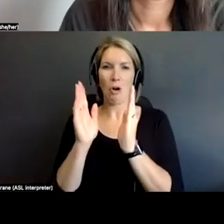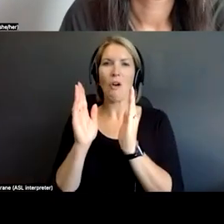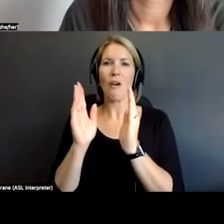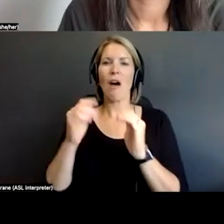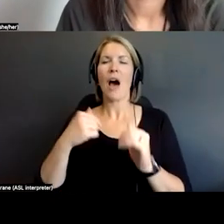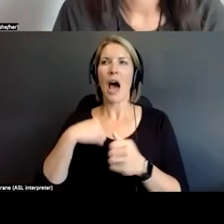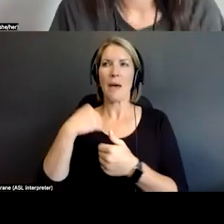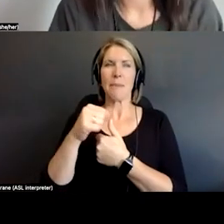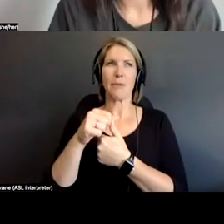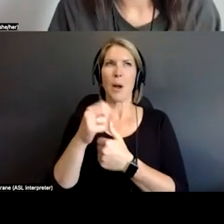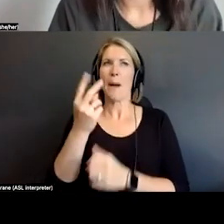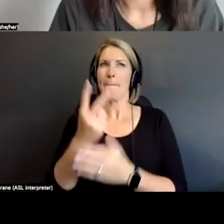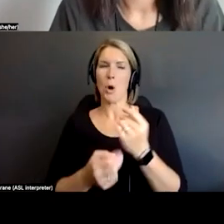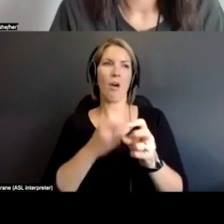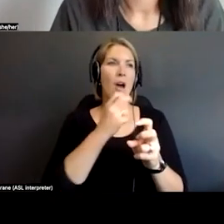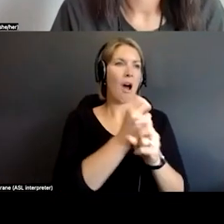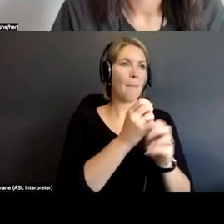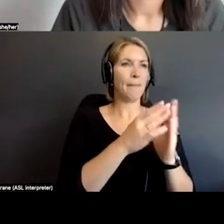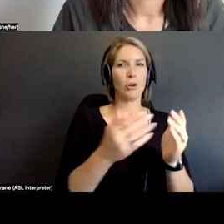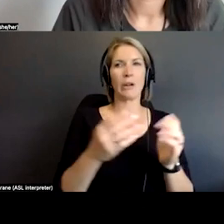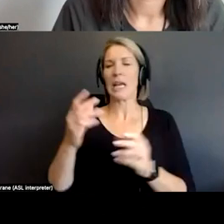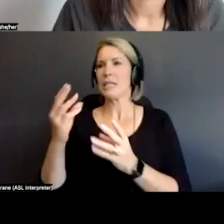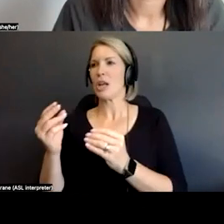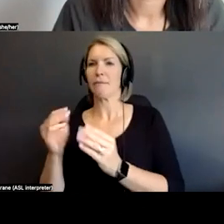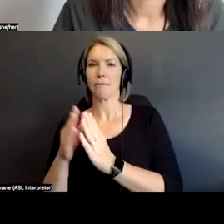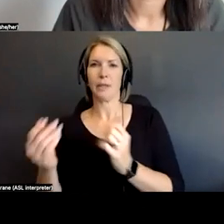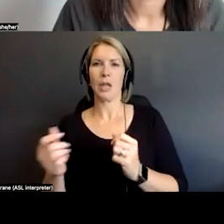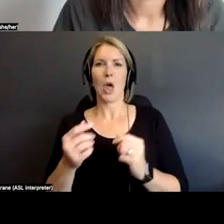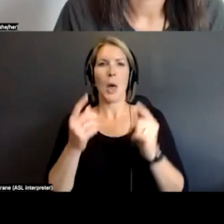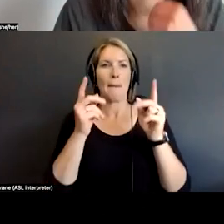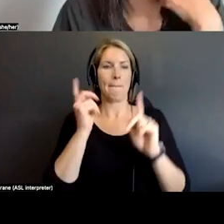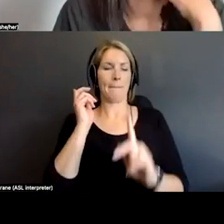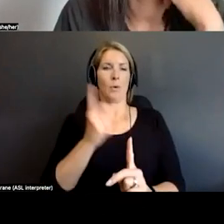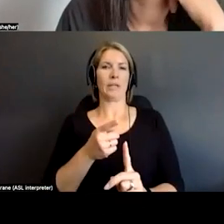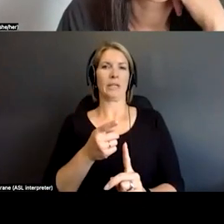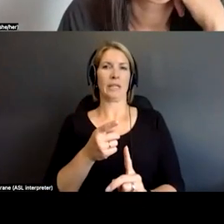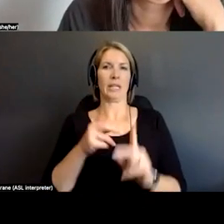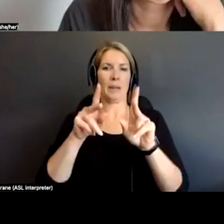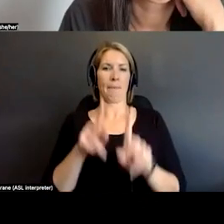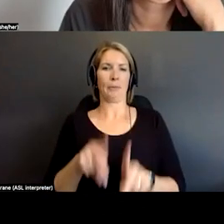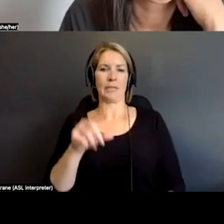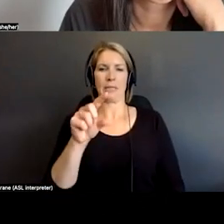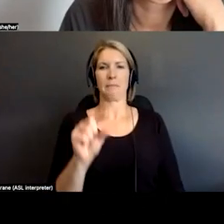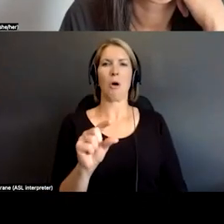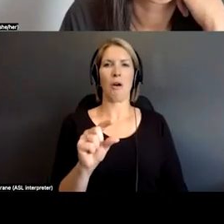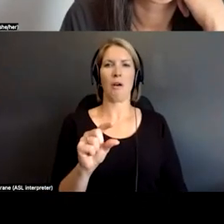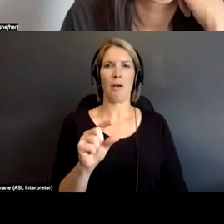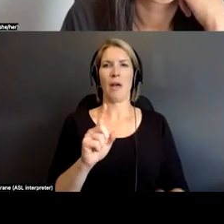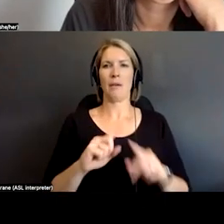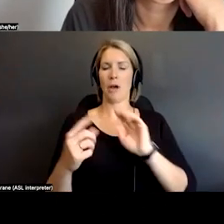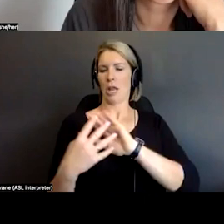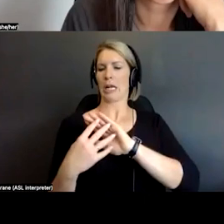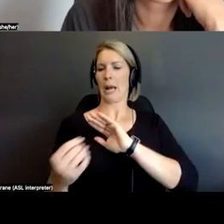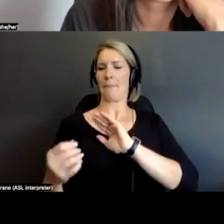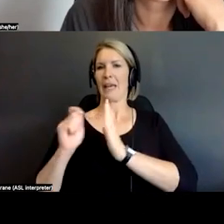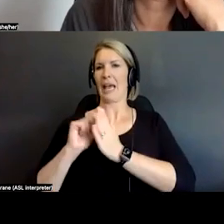conceit is that the person, Small, is a copywriter or copy editor at Harlequin, even